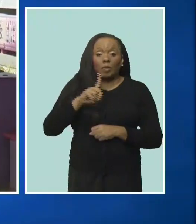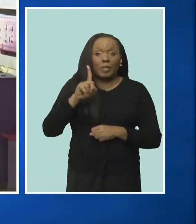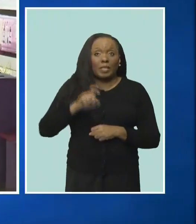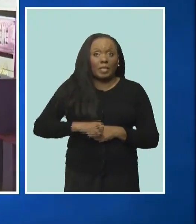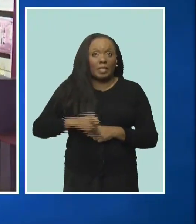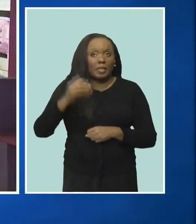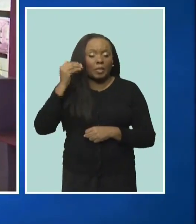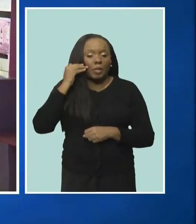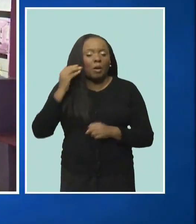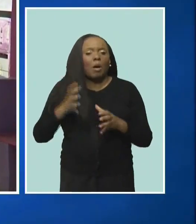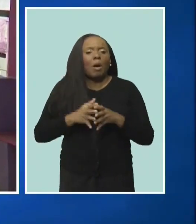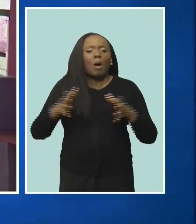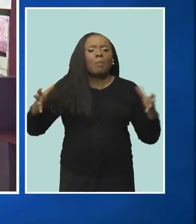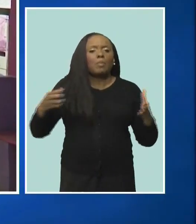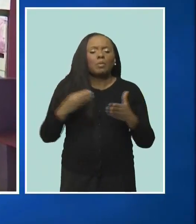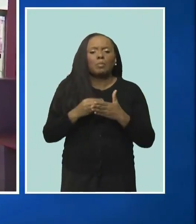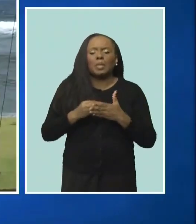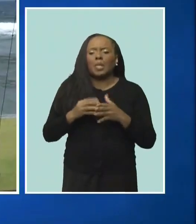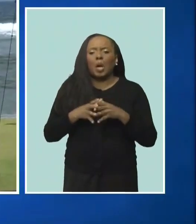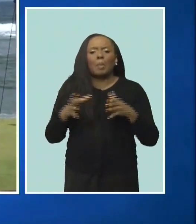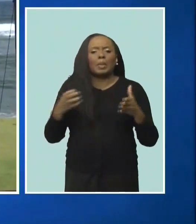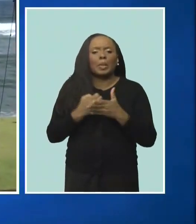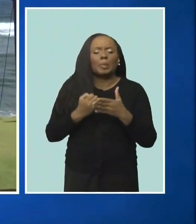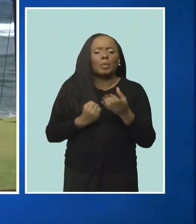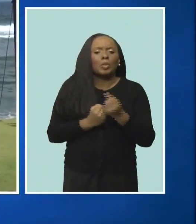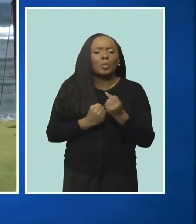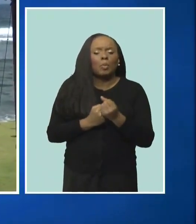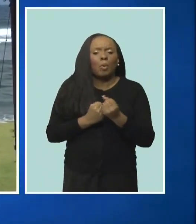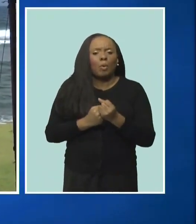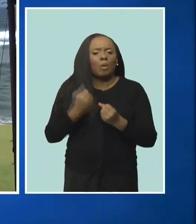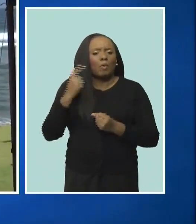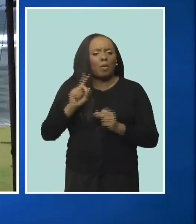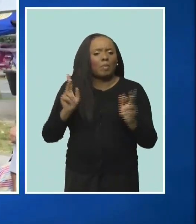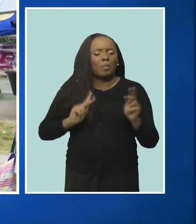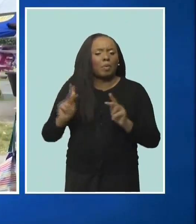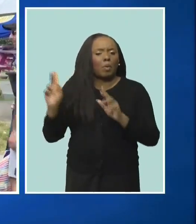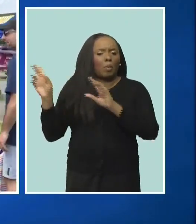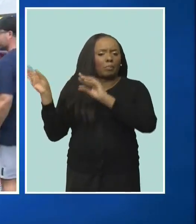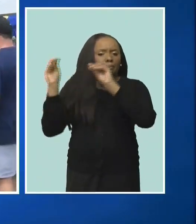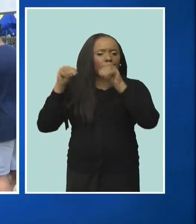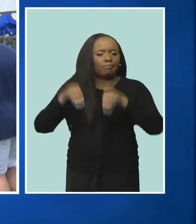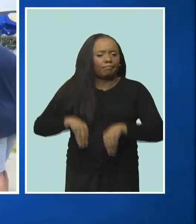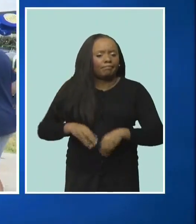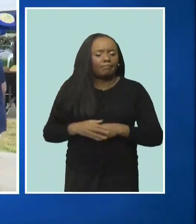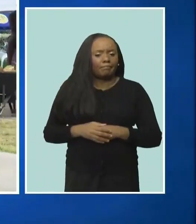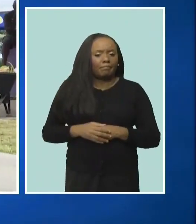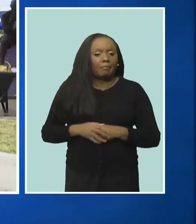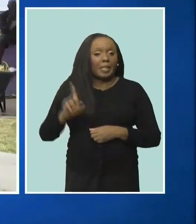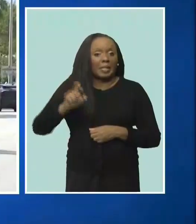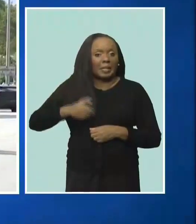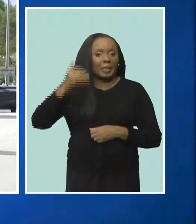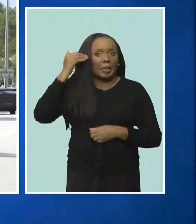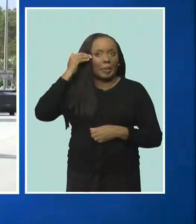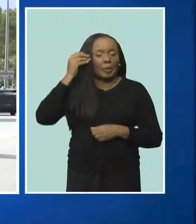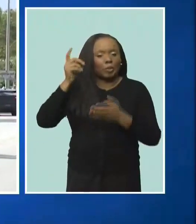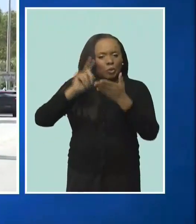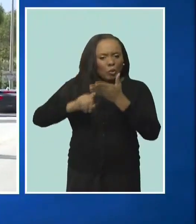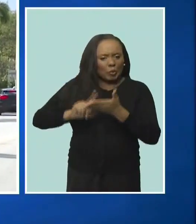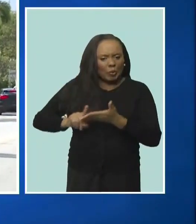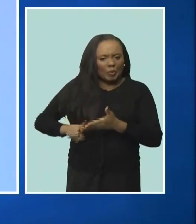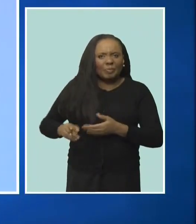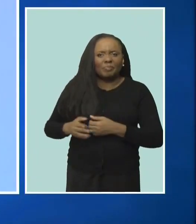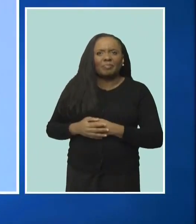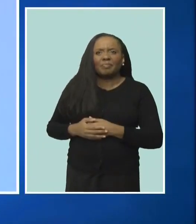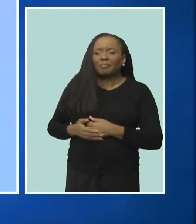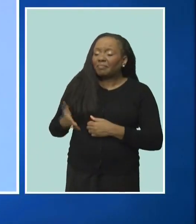intends to collaborate with tourism officials to look into the contribution welcome stampers are making. I was doing a survey the other